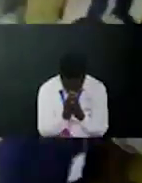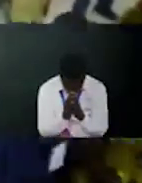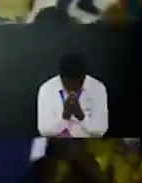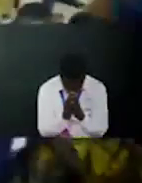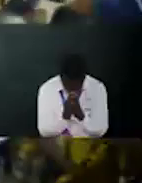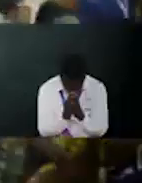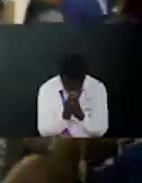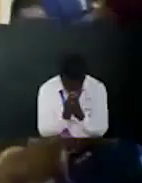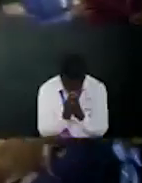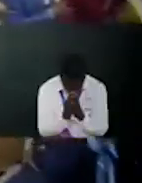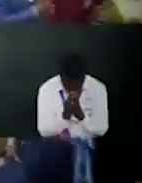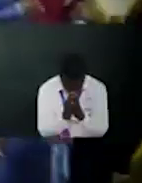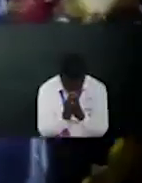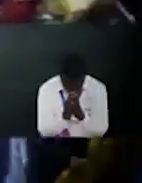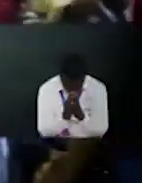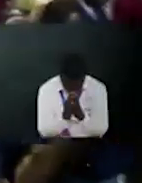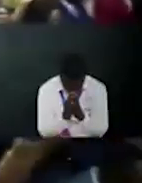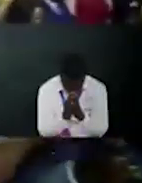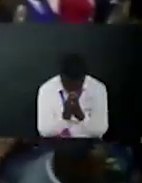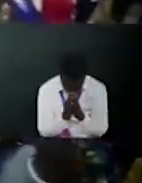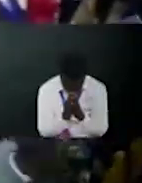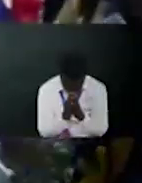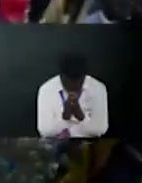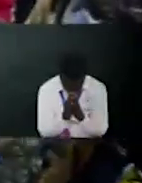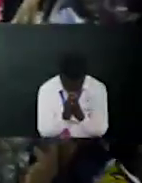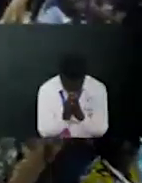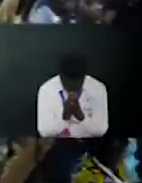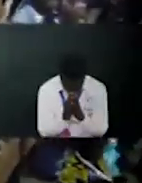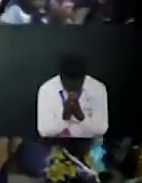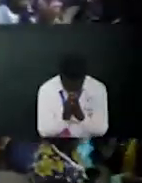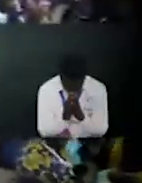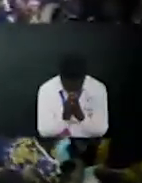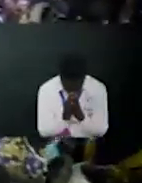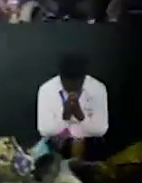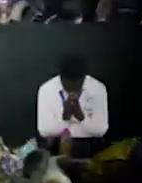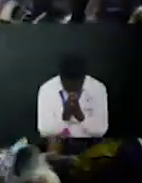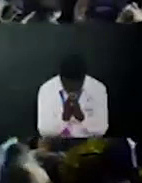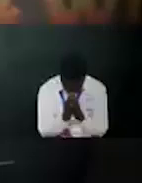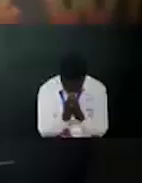the name of Jesus. Now we want to pray